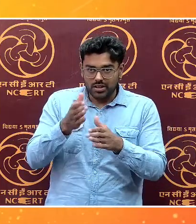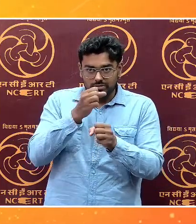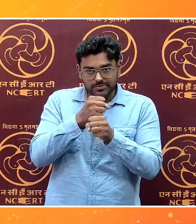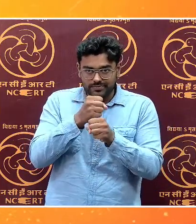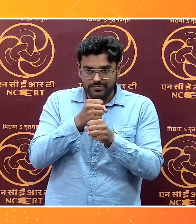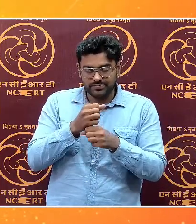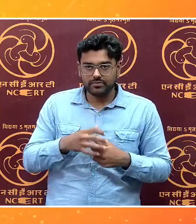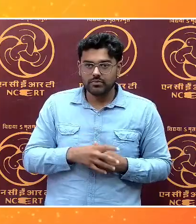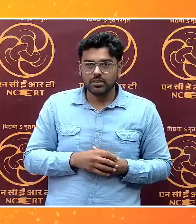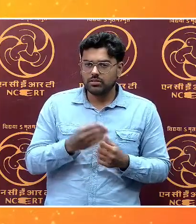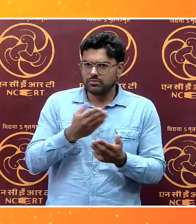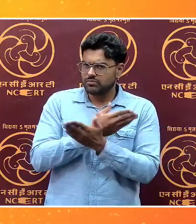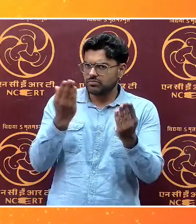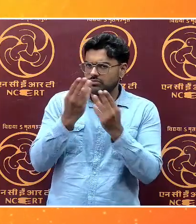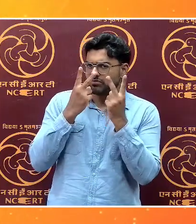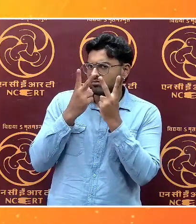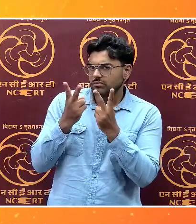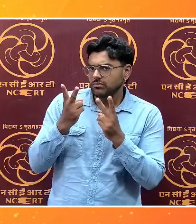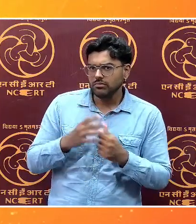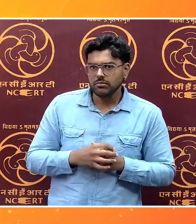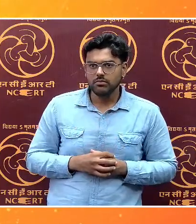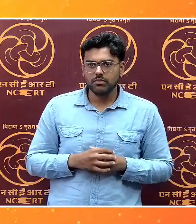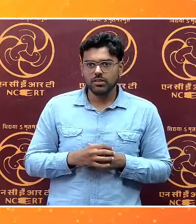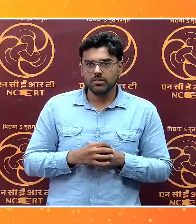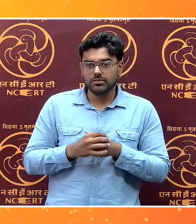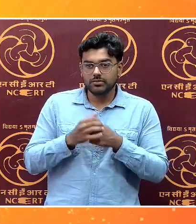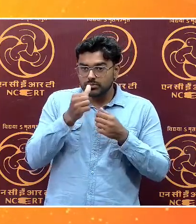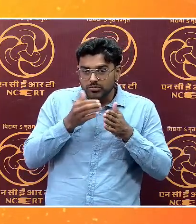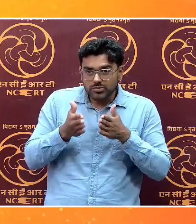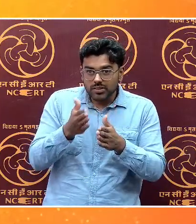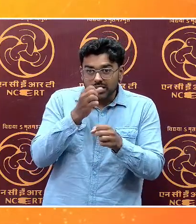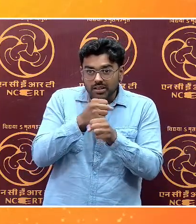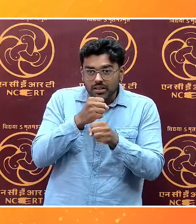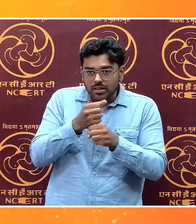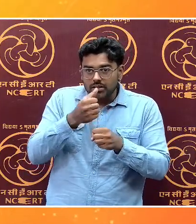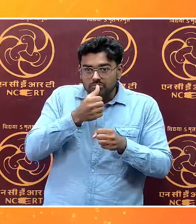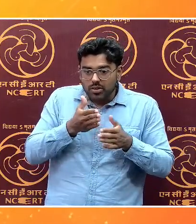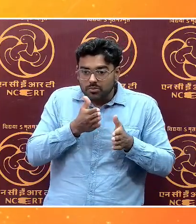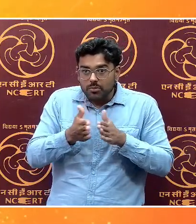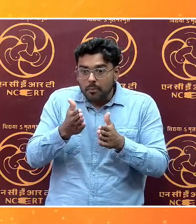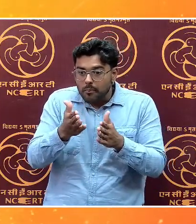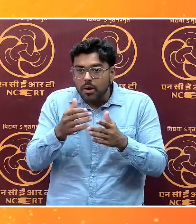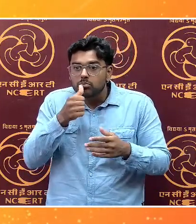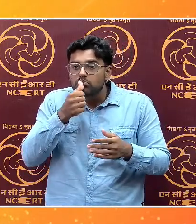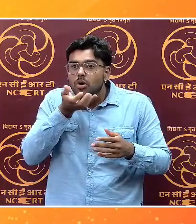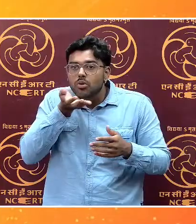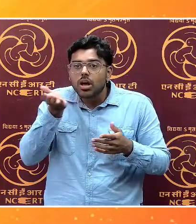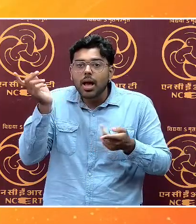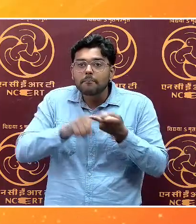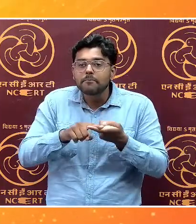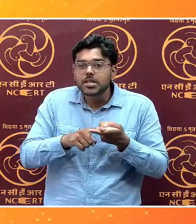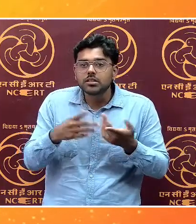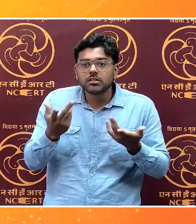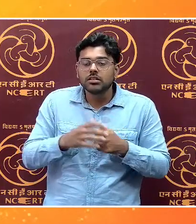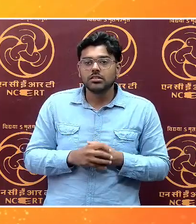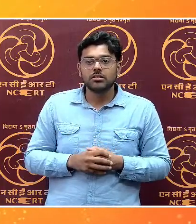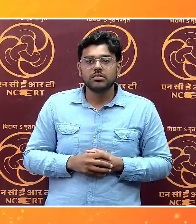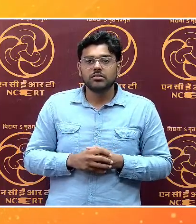can see that Godavari river is getting water from a large part